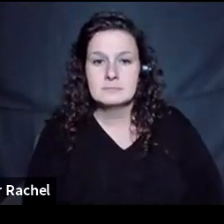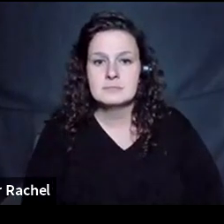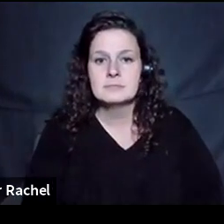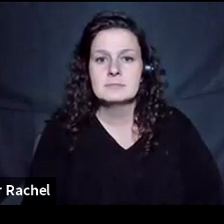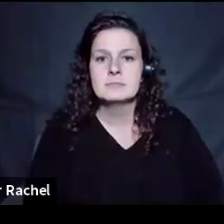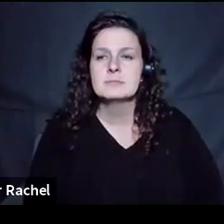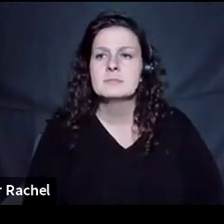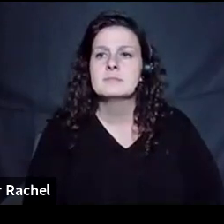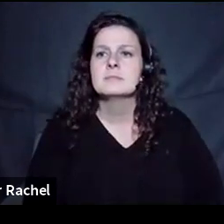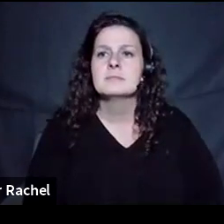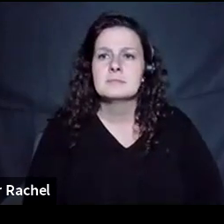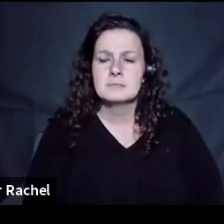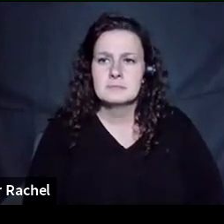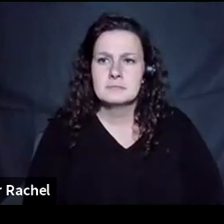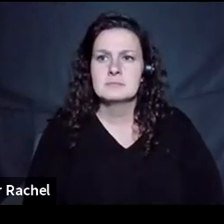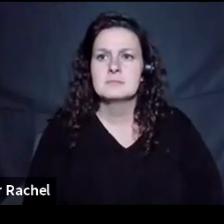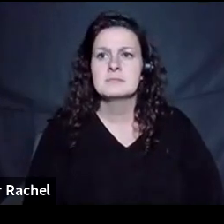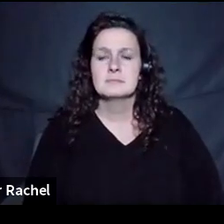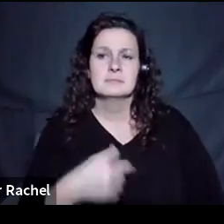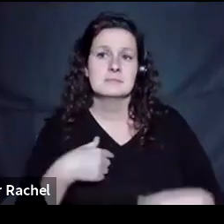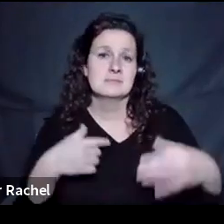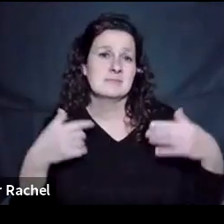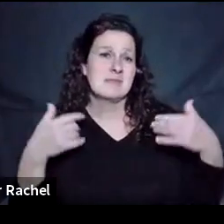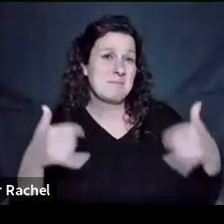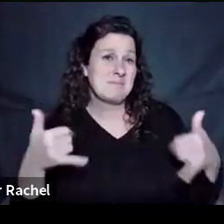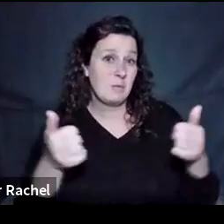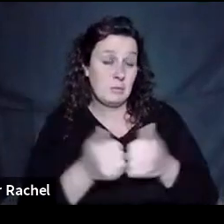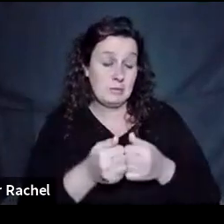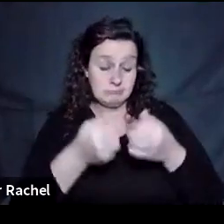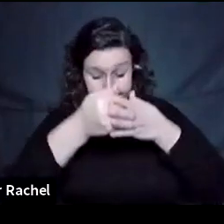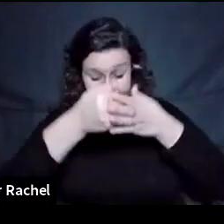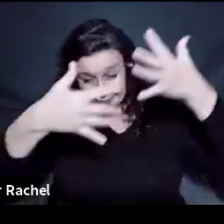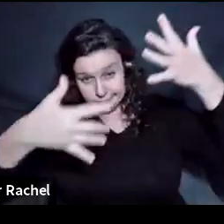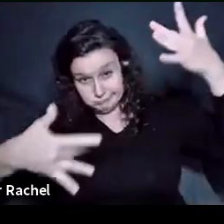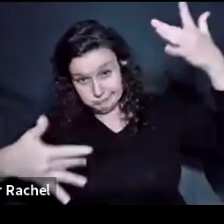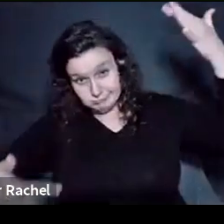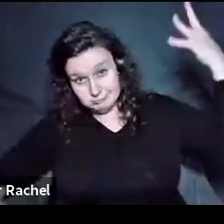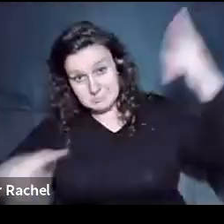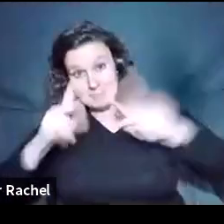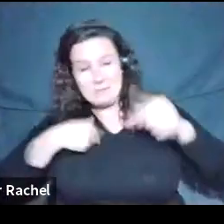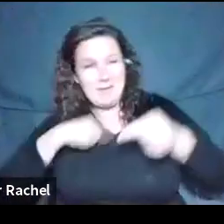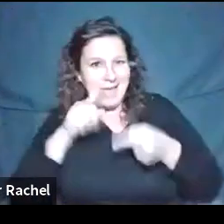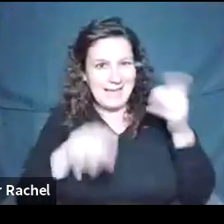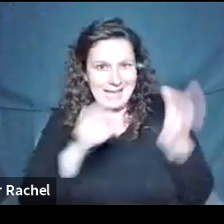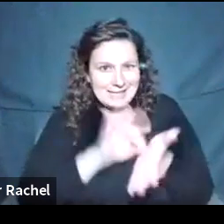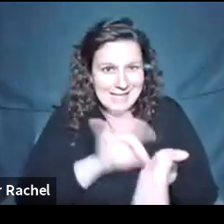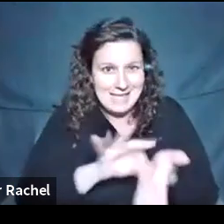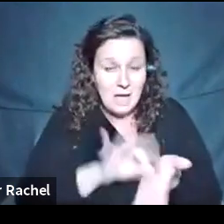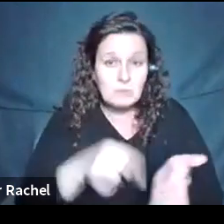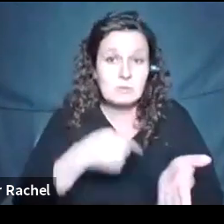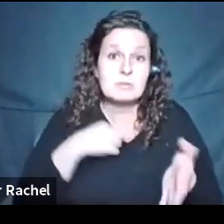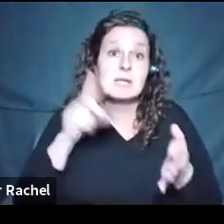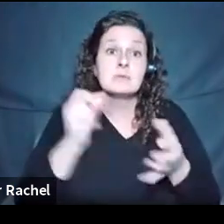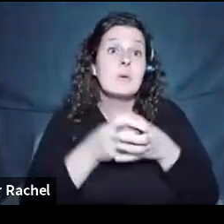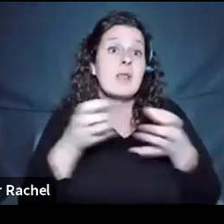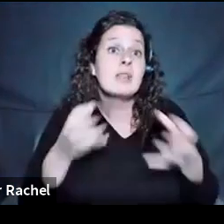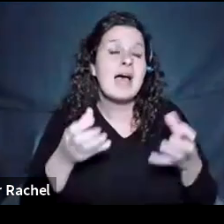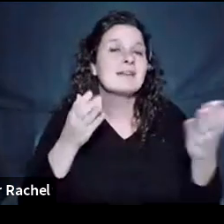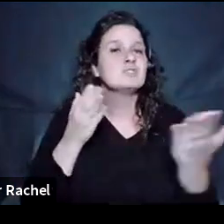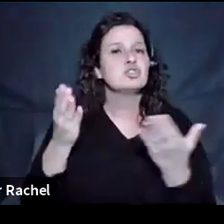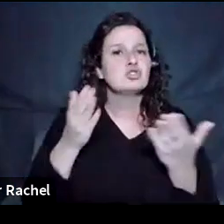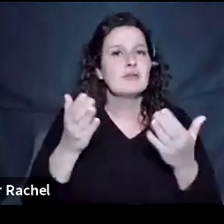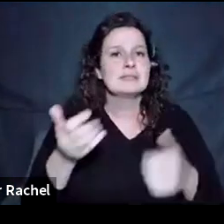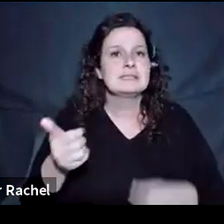like I've played with goodness how many people I can't even count, and I do a lot of service